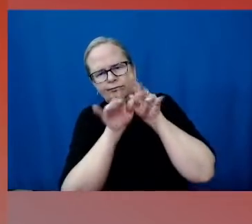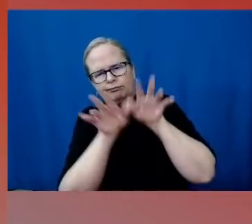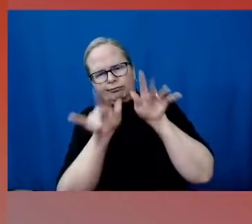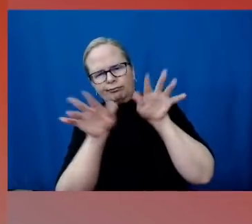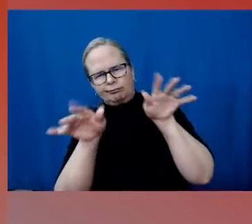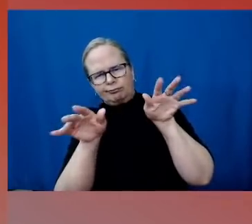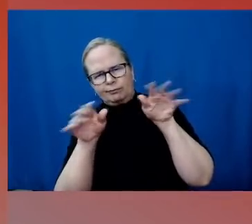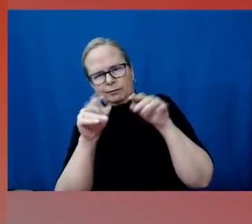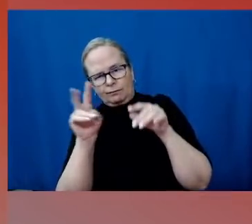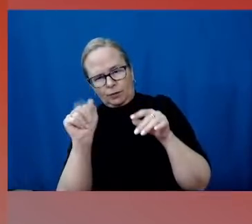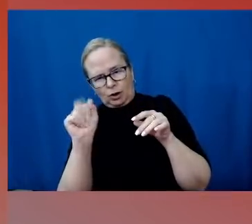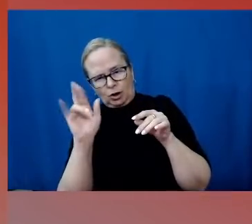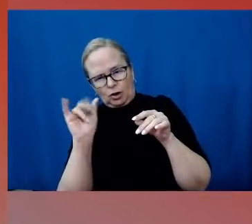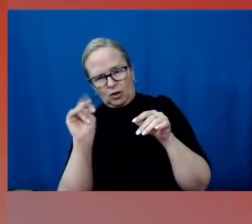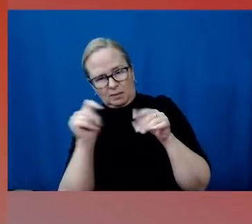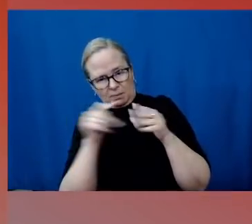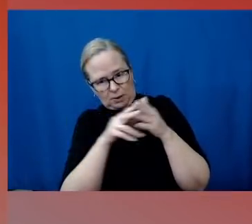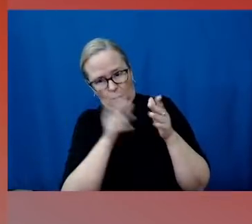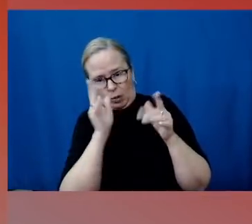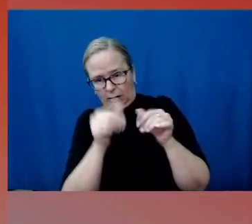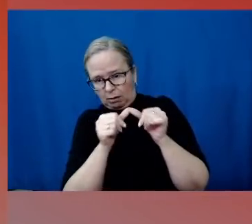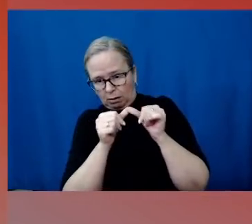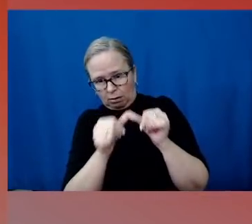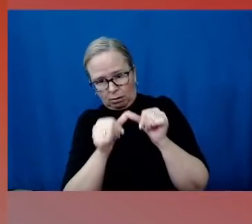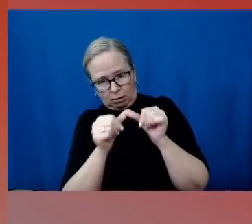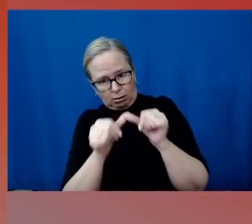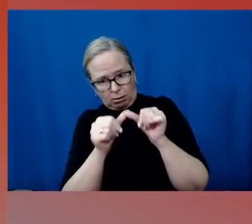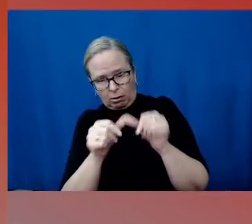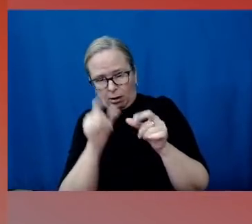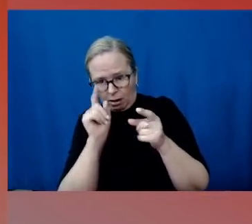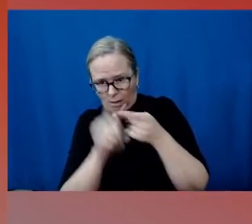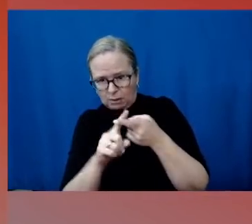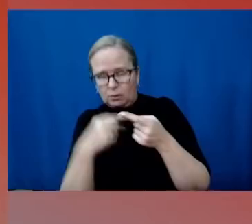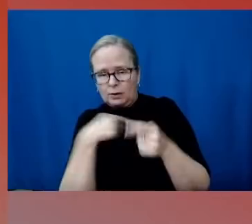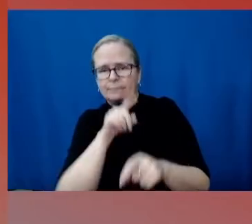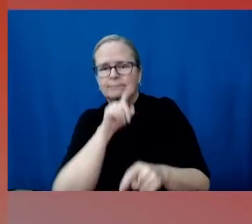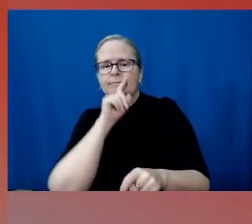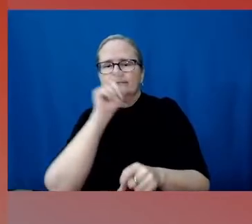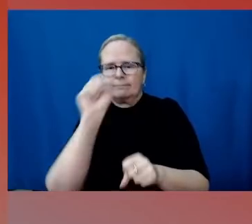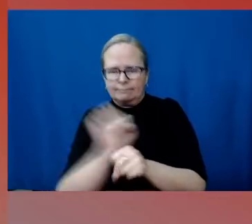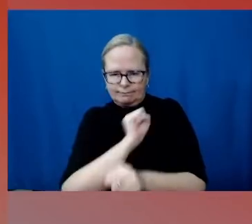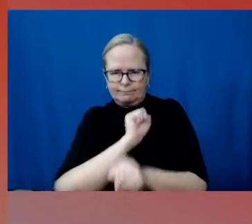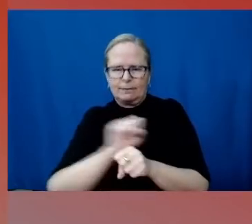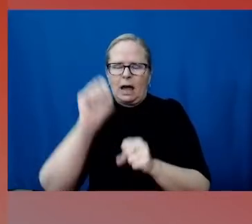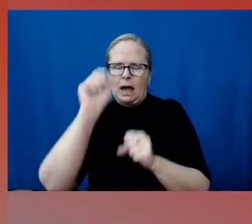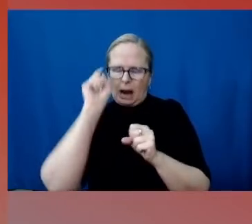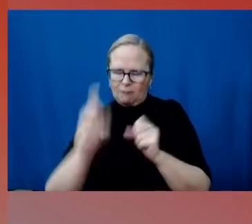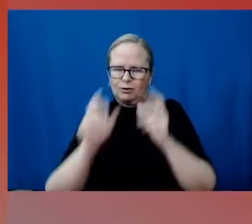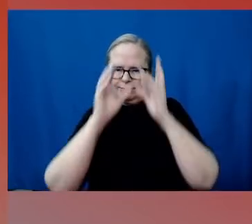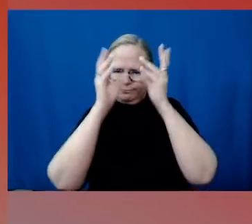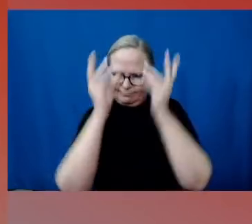exist unless we choose to truly suppress it and move it out of our environment.